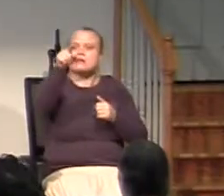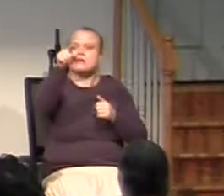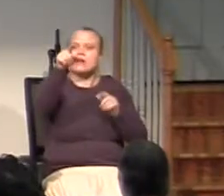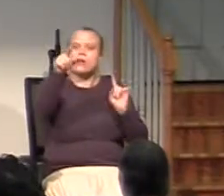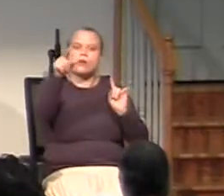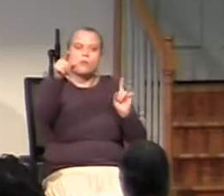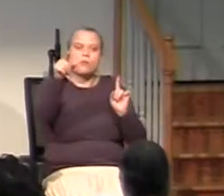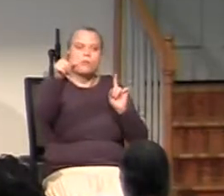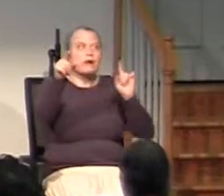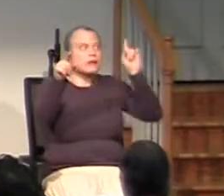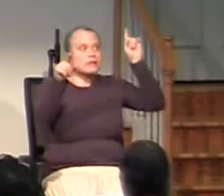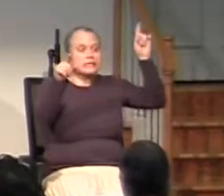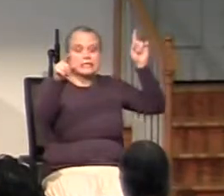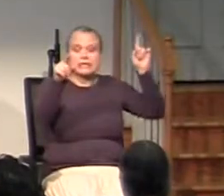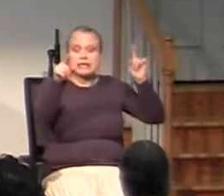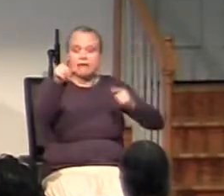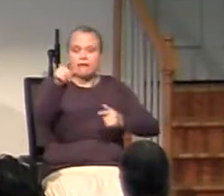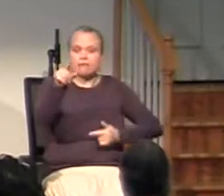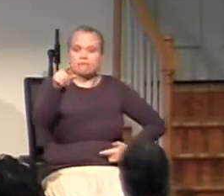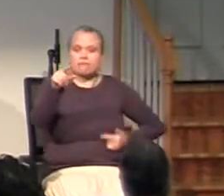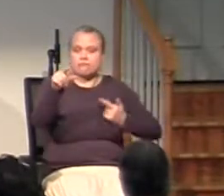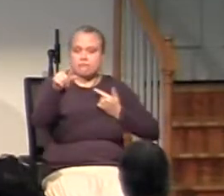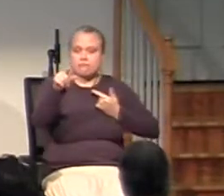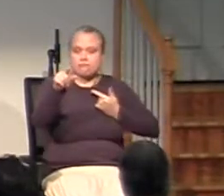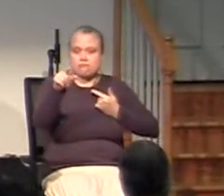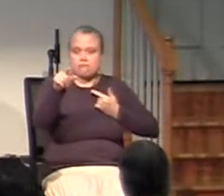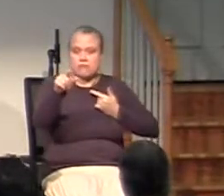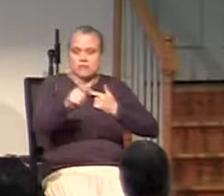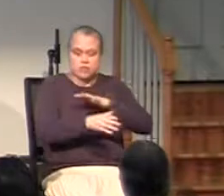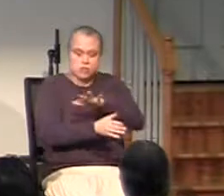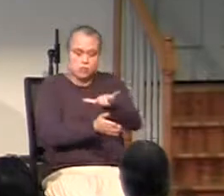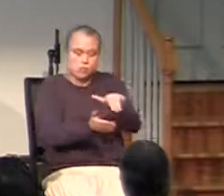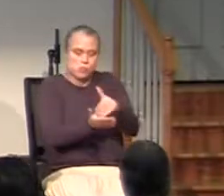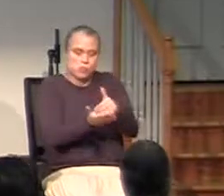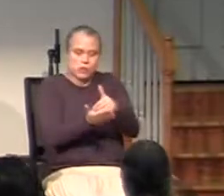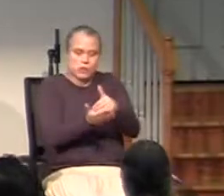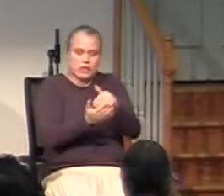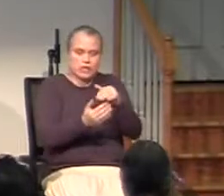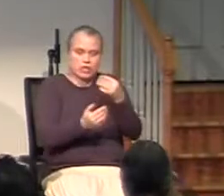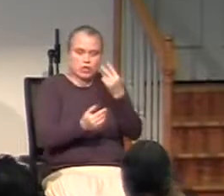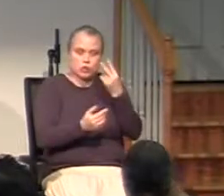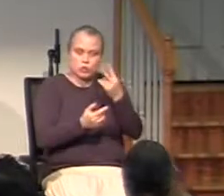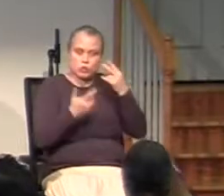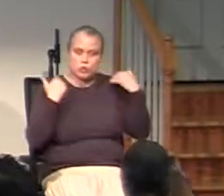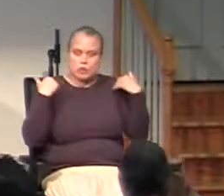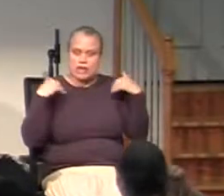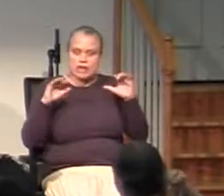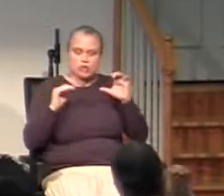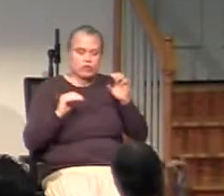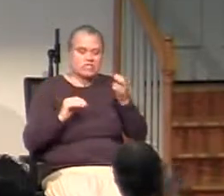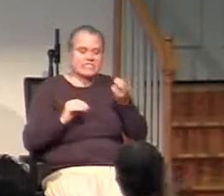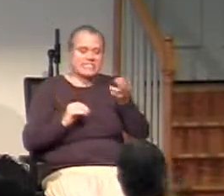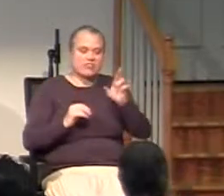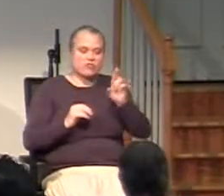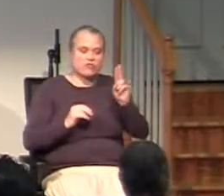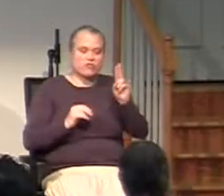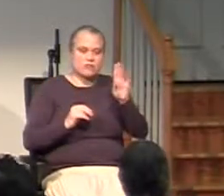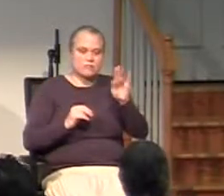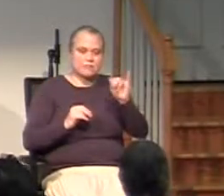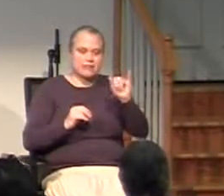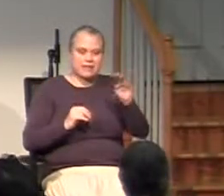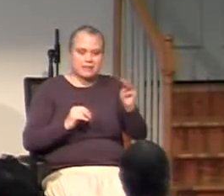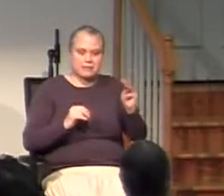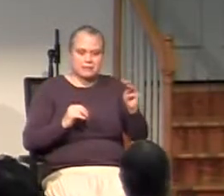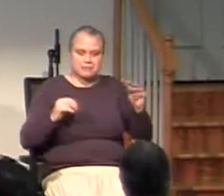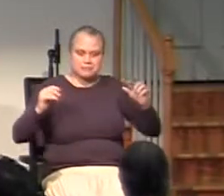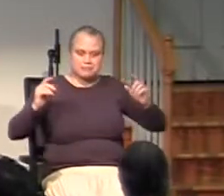Okay, he dwells between the cherubim, but it's called the temple is called his dwelling place. What about creation?